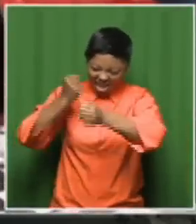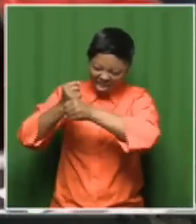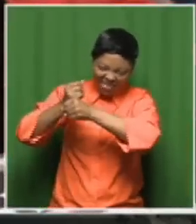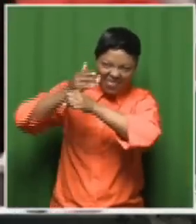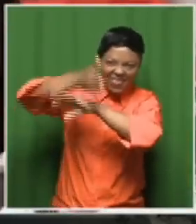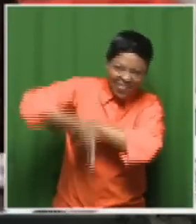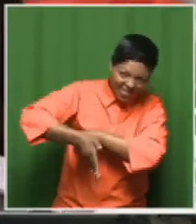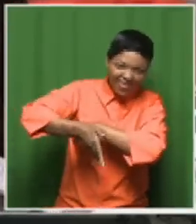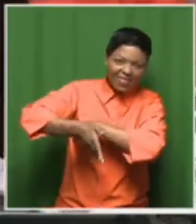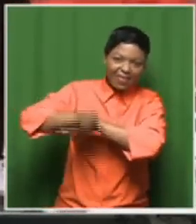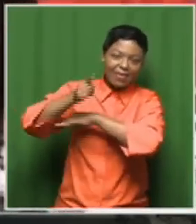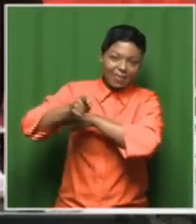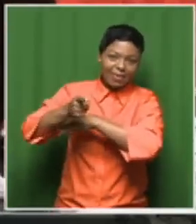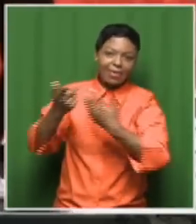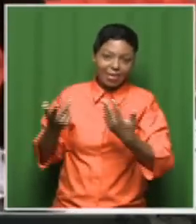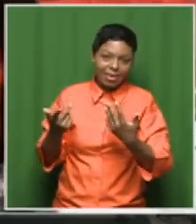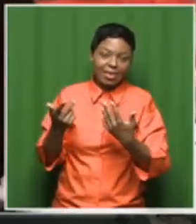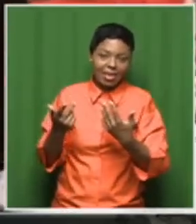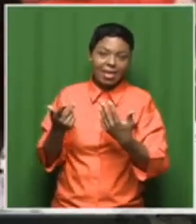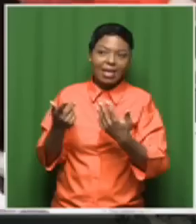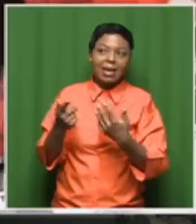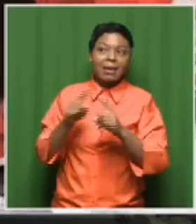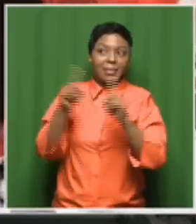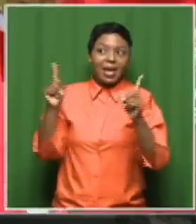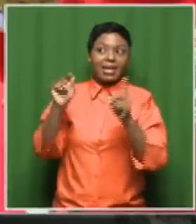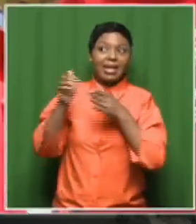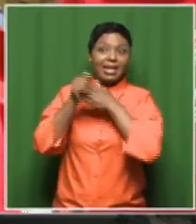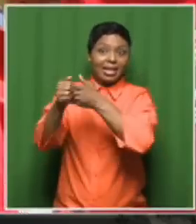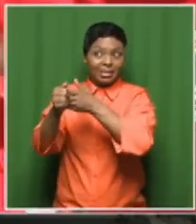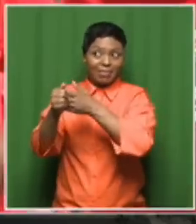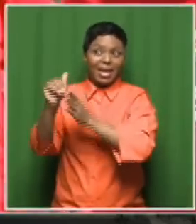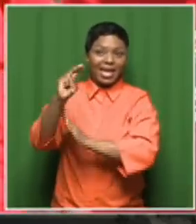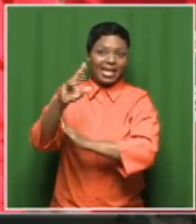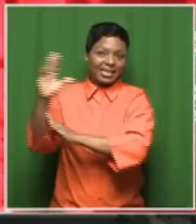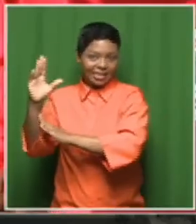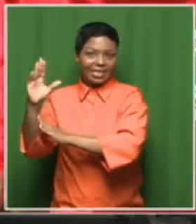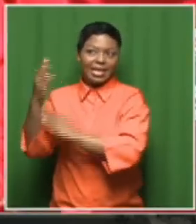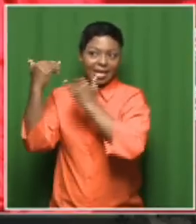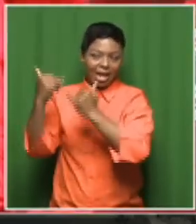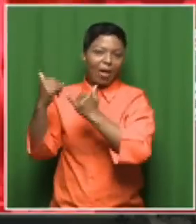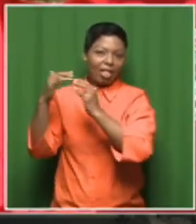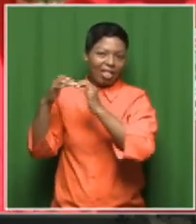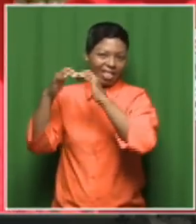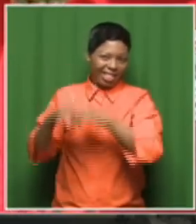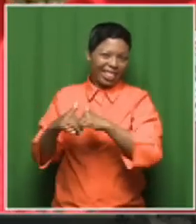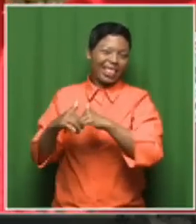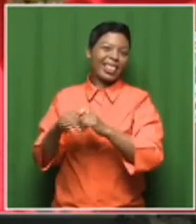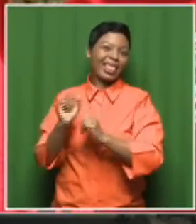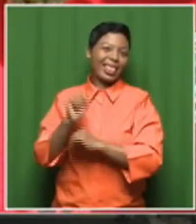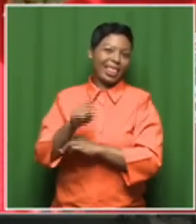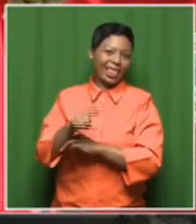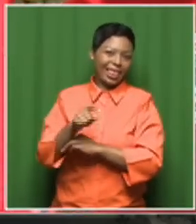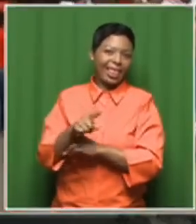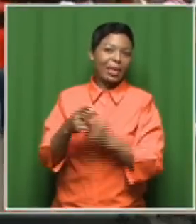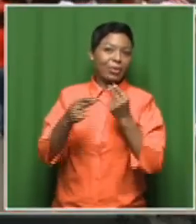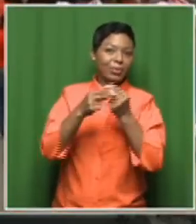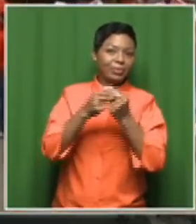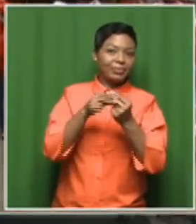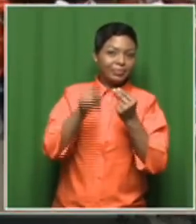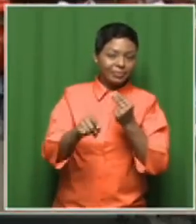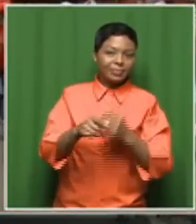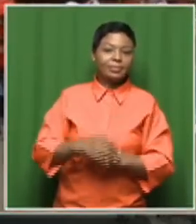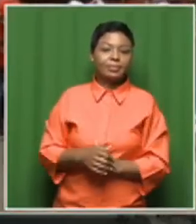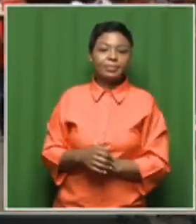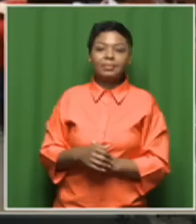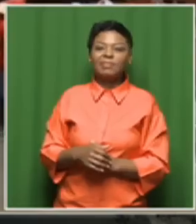by the leadership of the ANC. And instead they brought in growth, employment, and redistribution gear, which turned everything on its